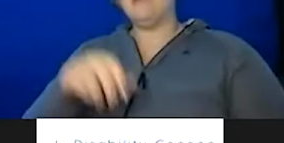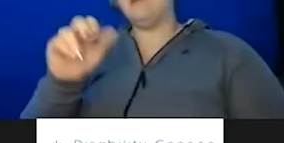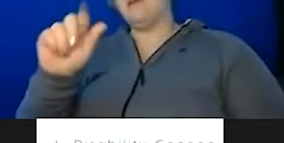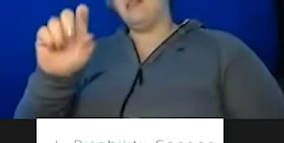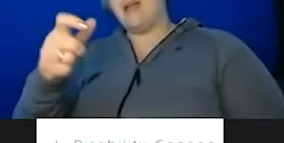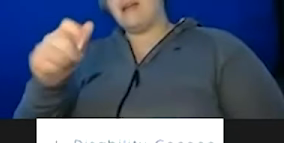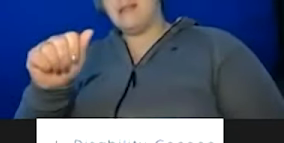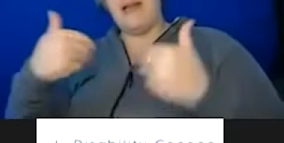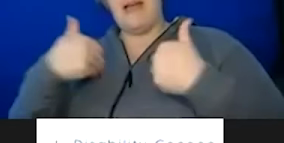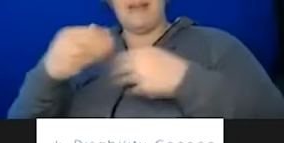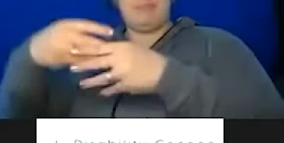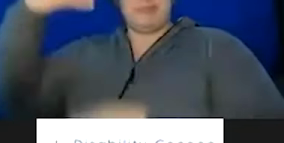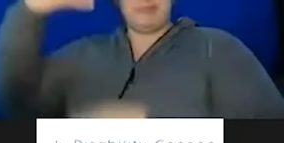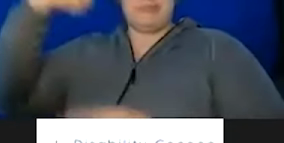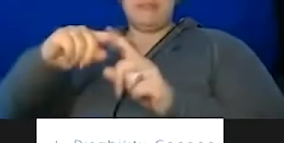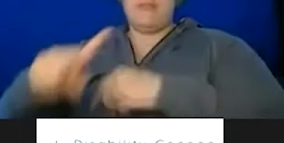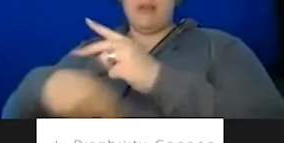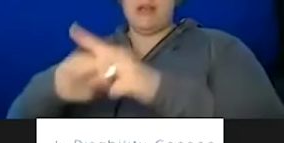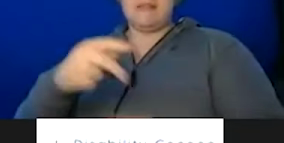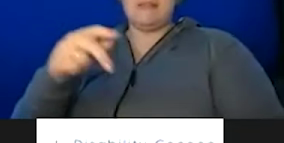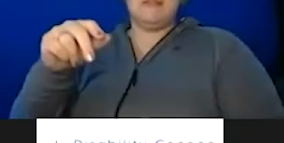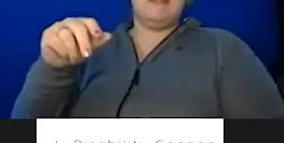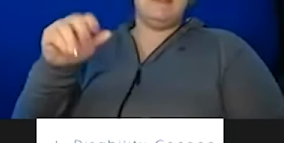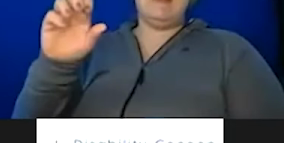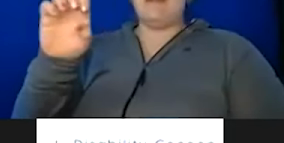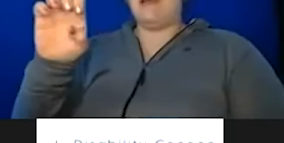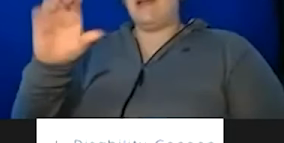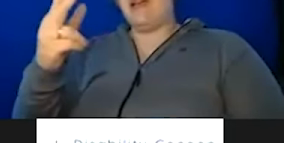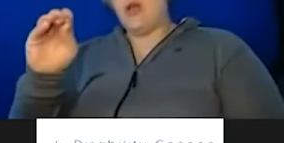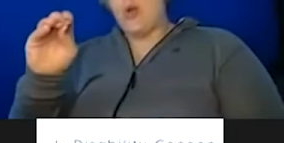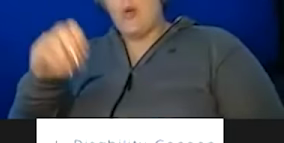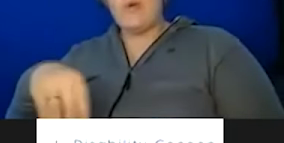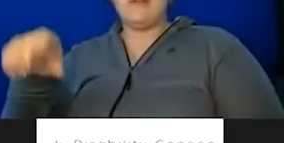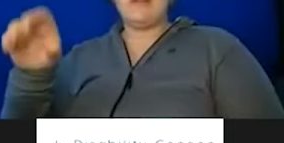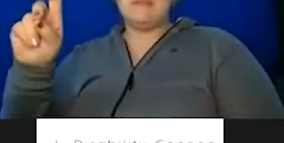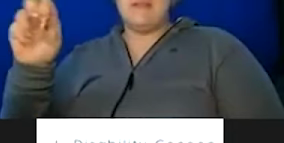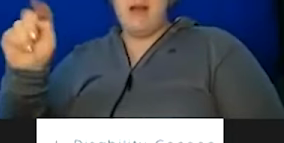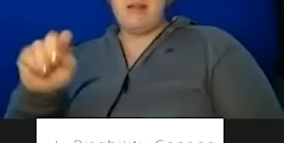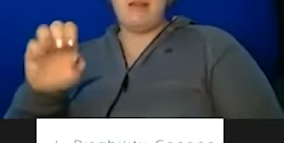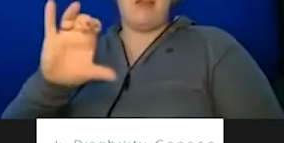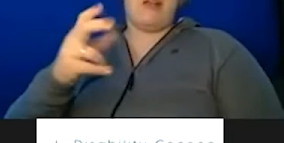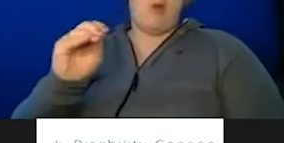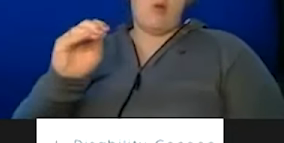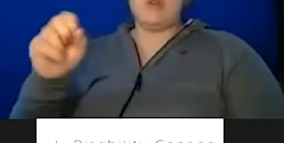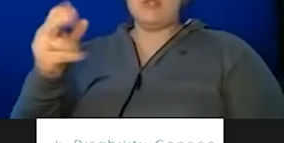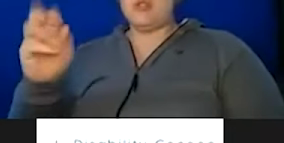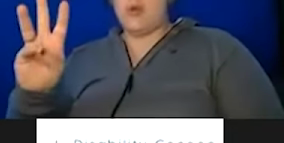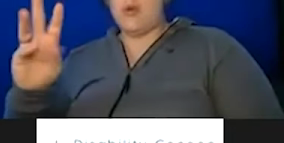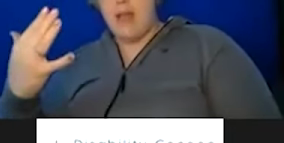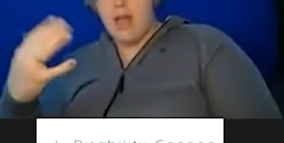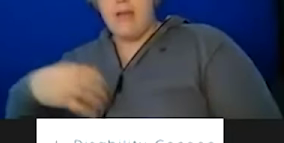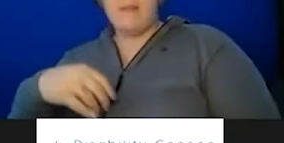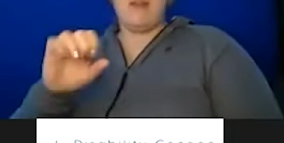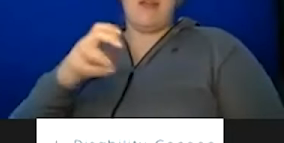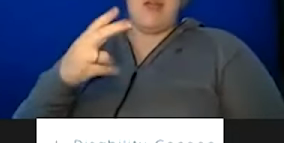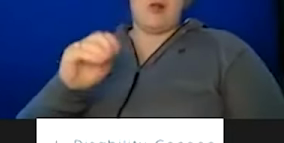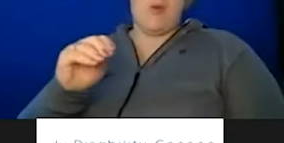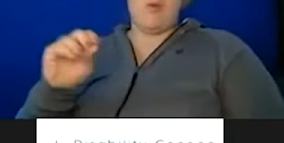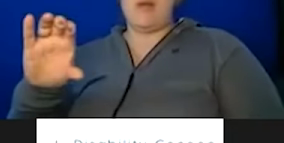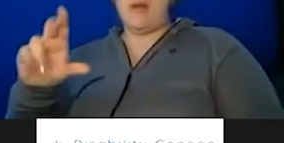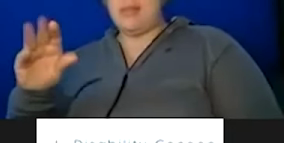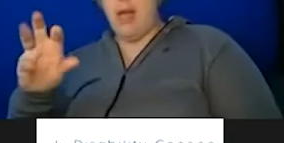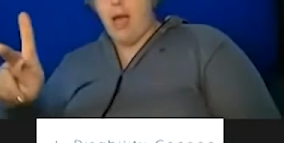there's Echo Show 5, Echo Show 8, Echo Show 10, Echo Dot with clock.